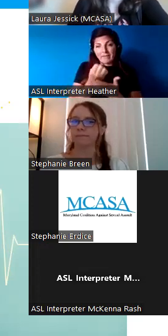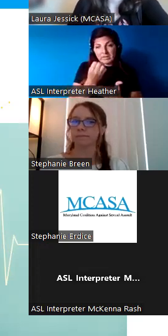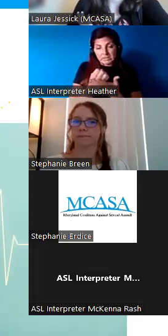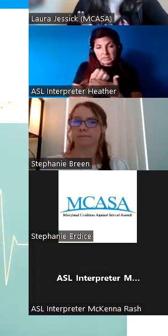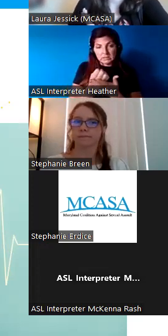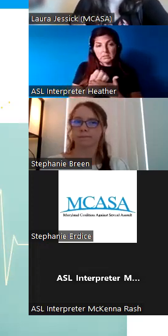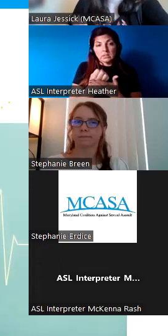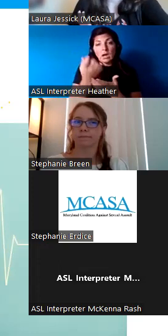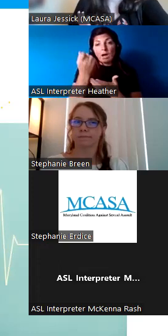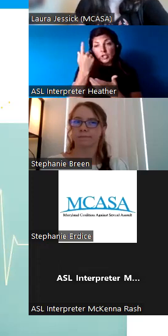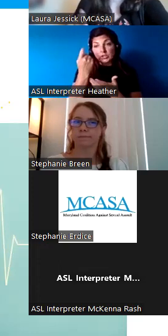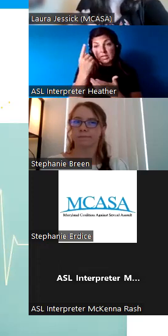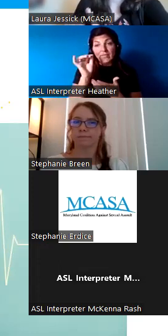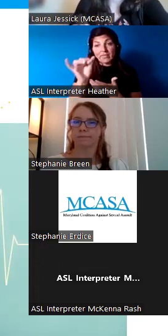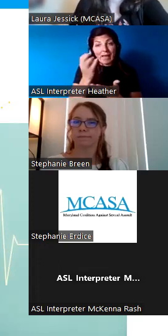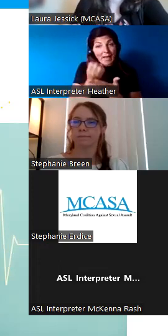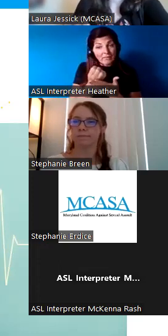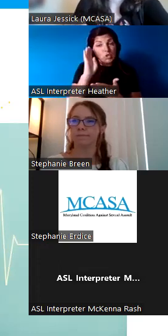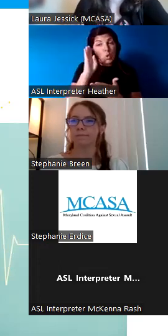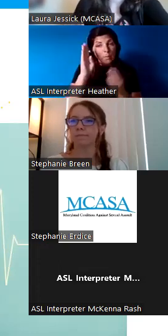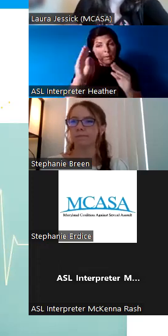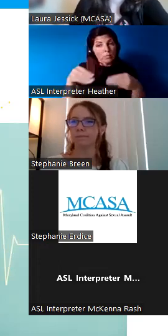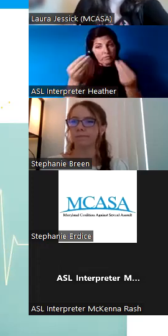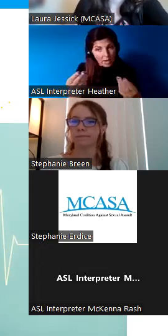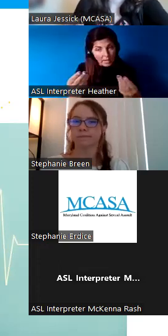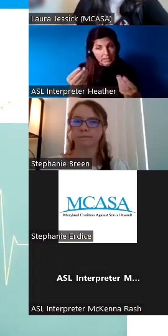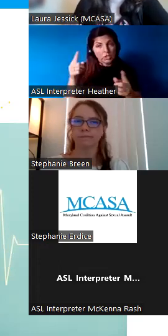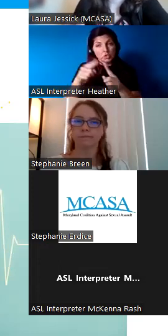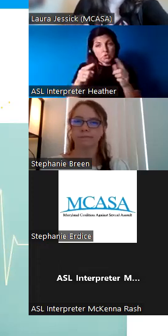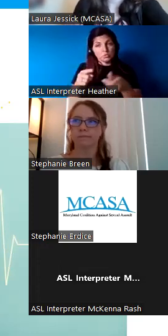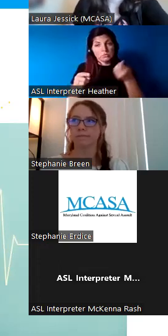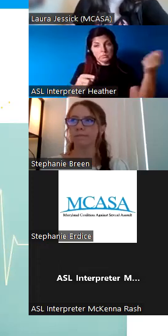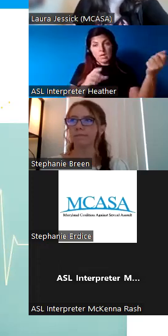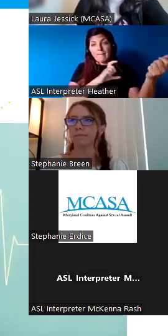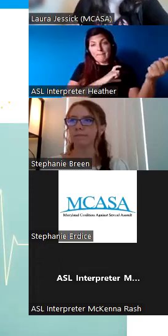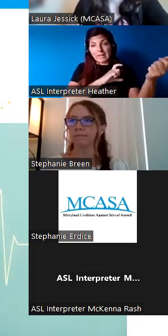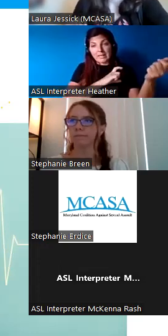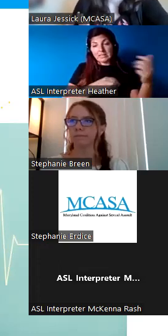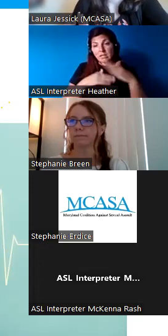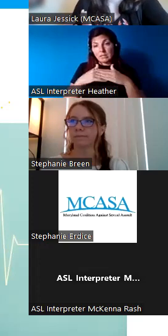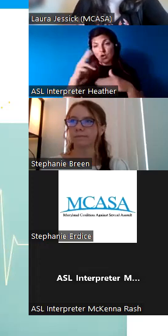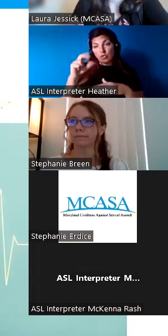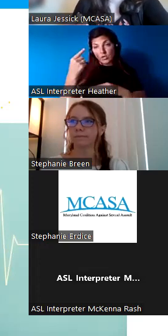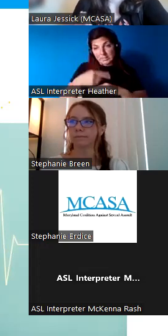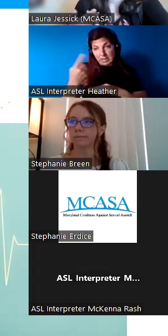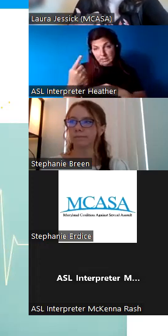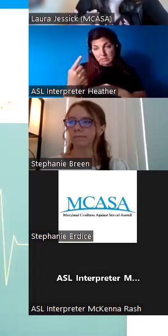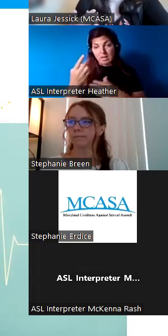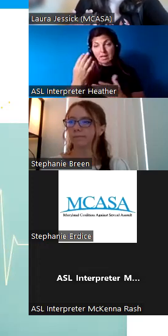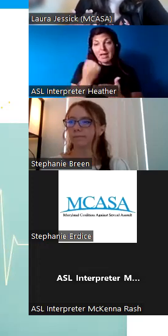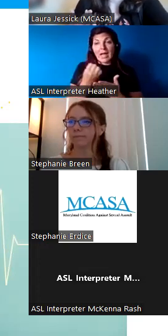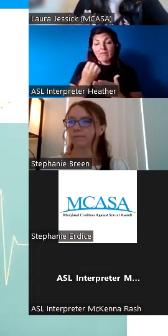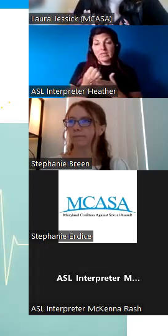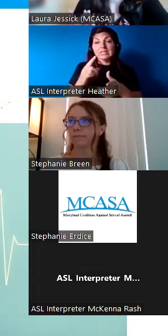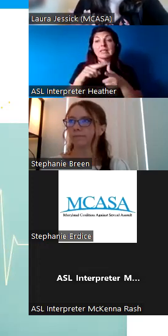an understanding that the evidence will be provided to the police within the next 30 days. Their evidence will then